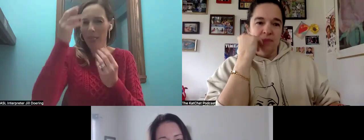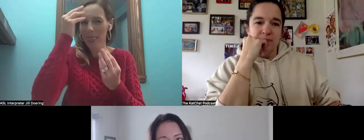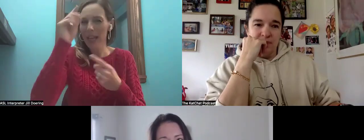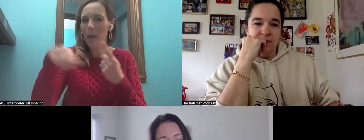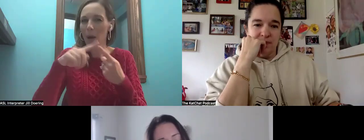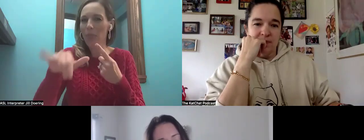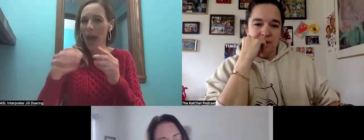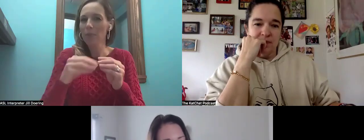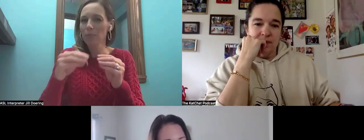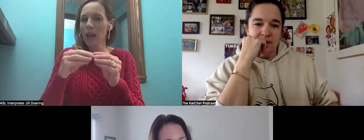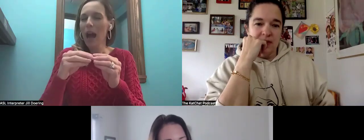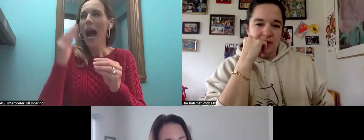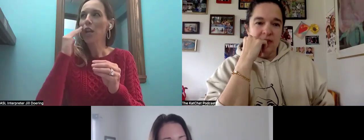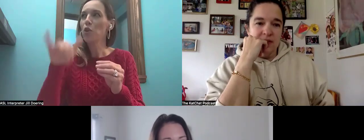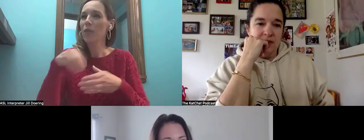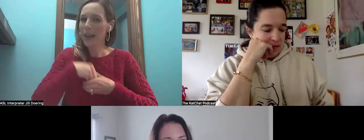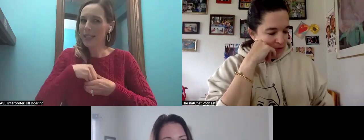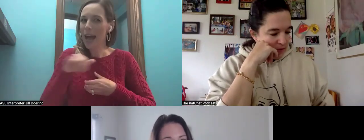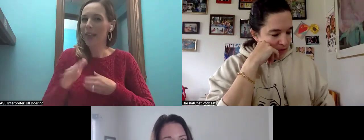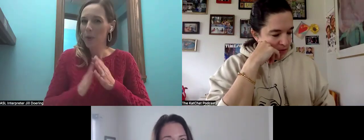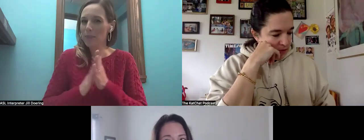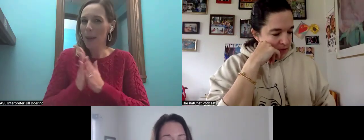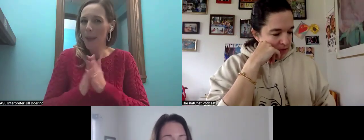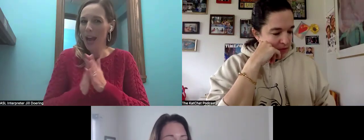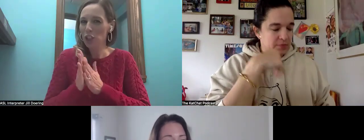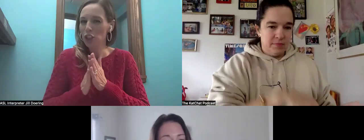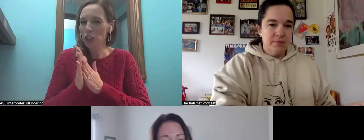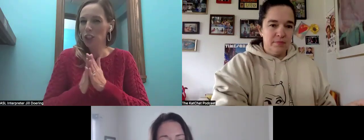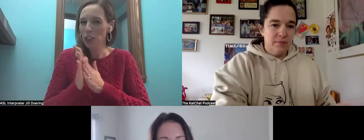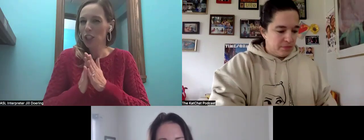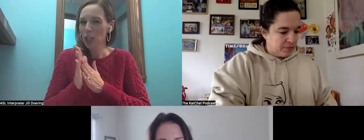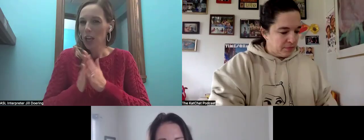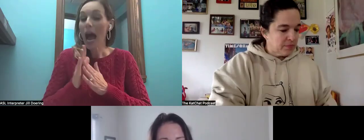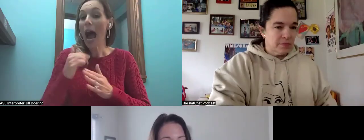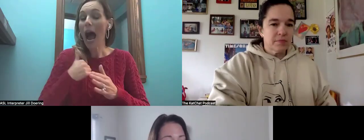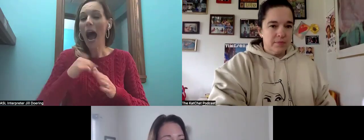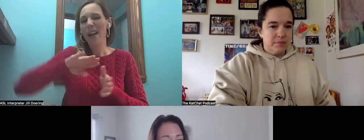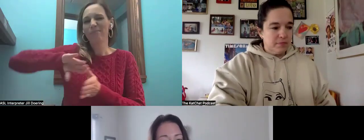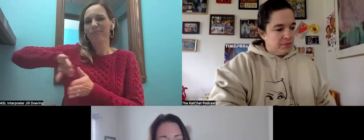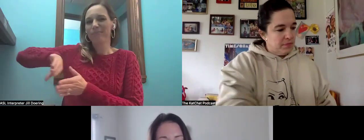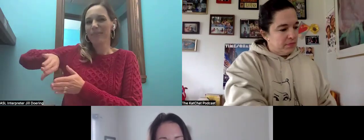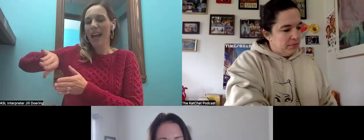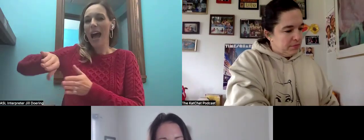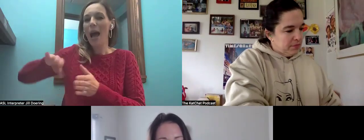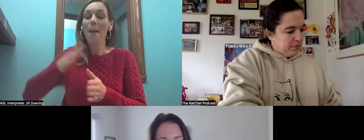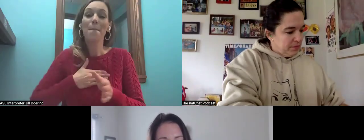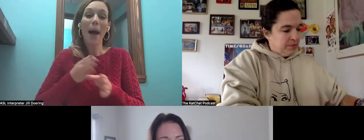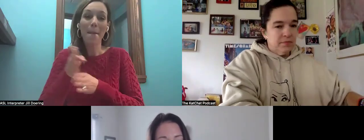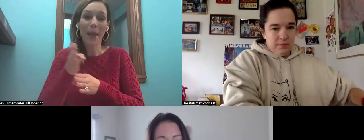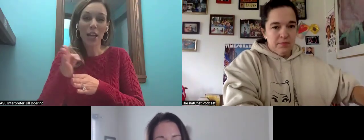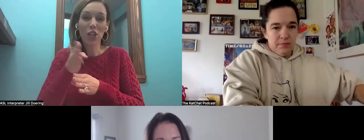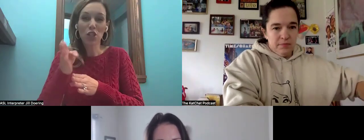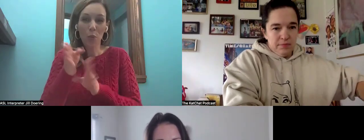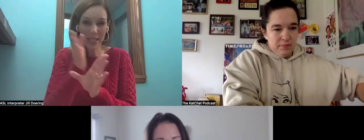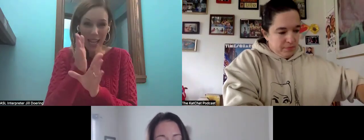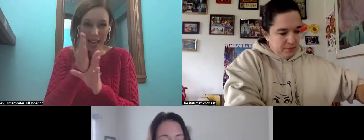always knew that was my passion, but I pushed it aside. I majored in psychology. I got my master's in